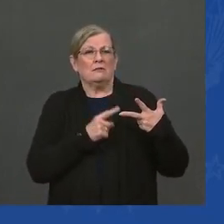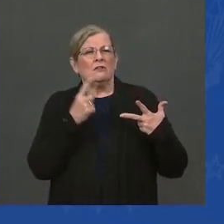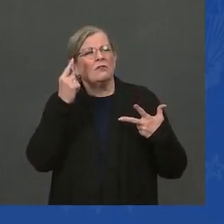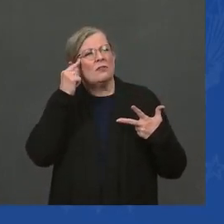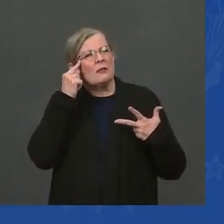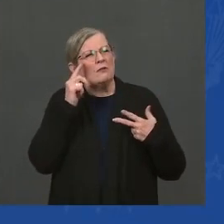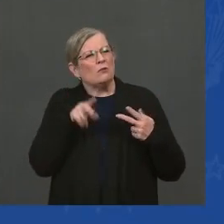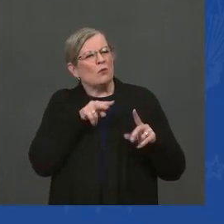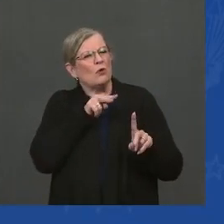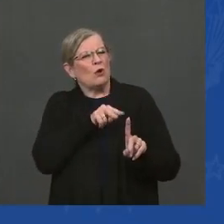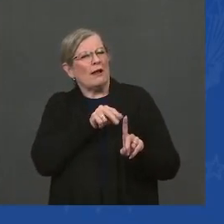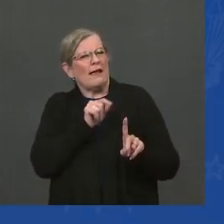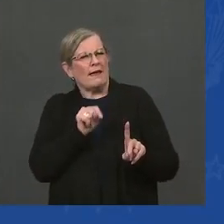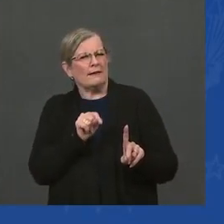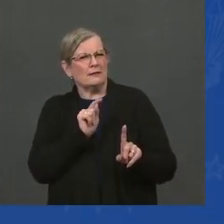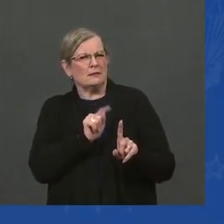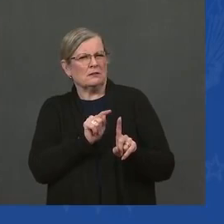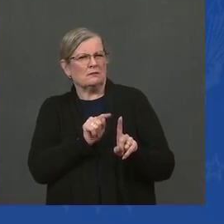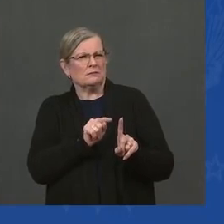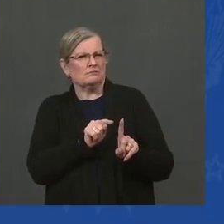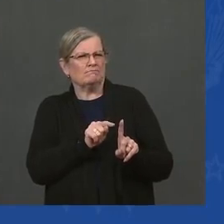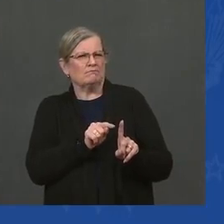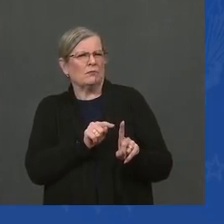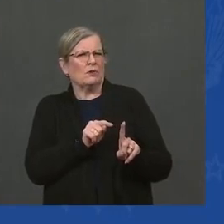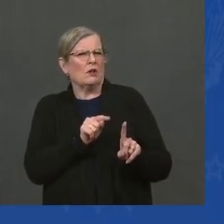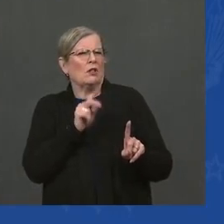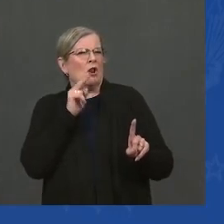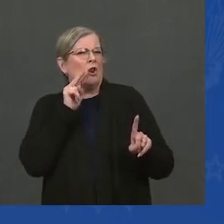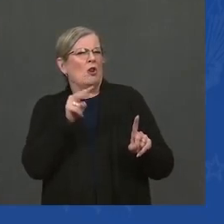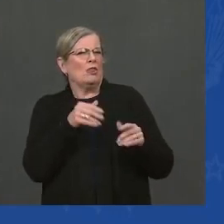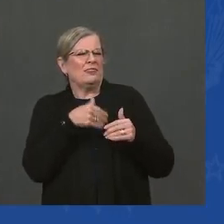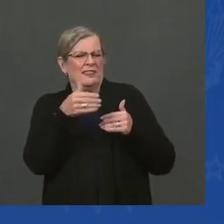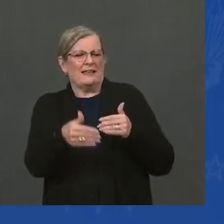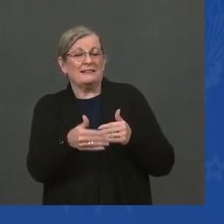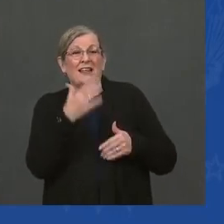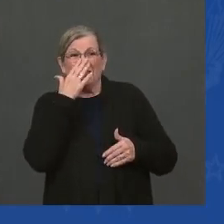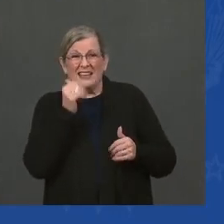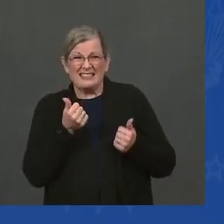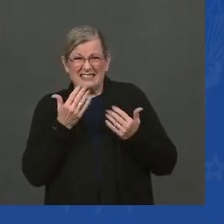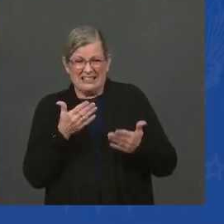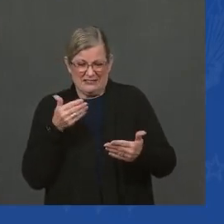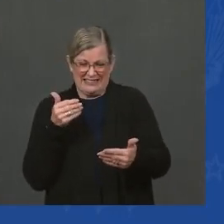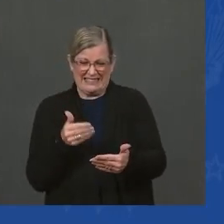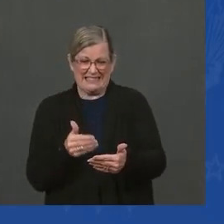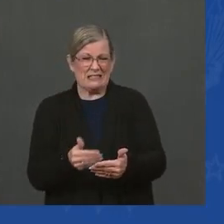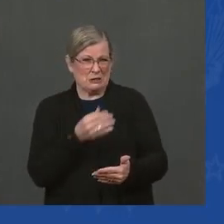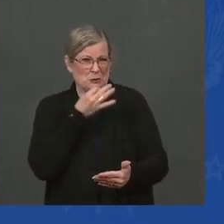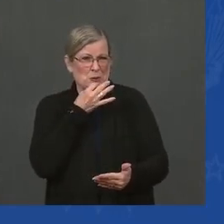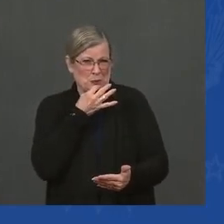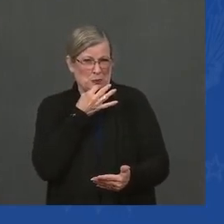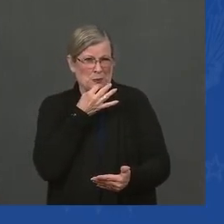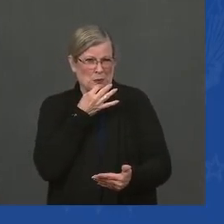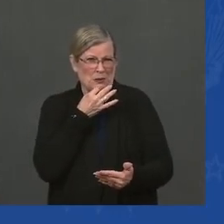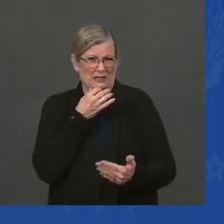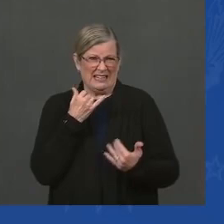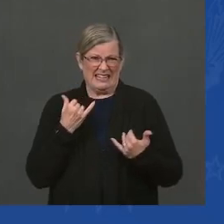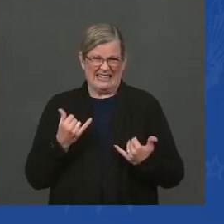to this coming Thanksgiving, we're in a situation where we find that